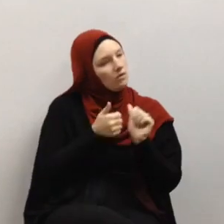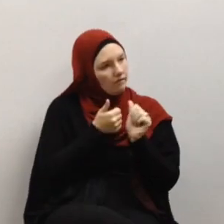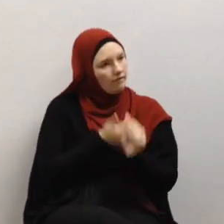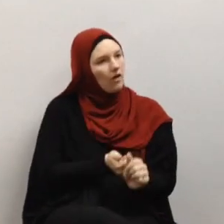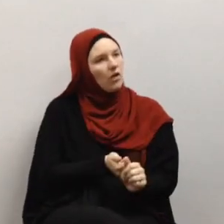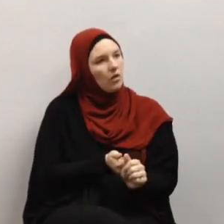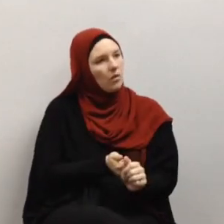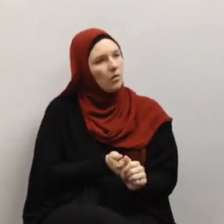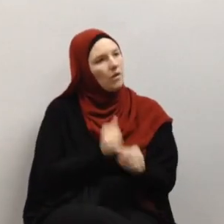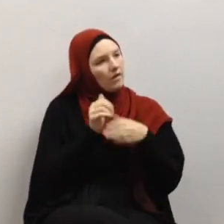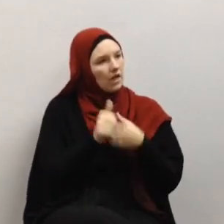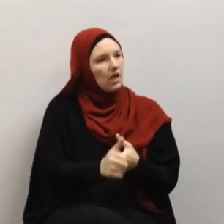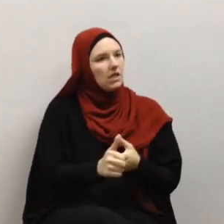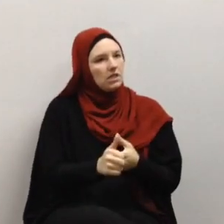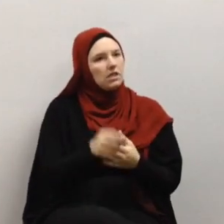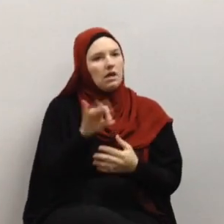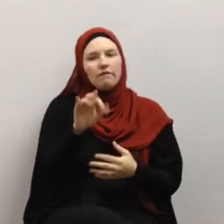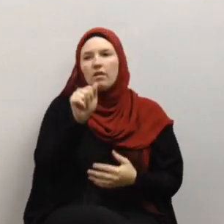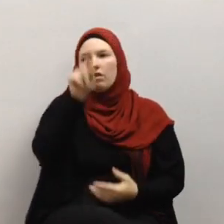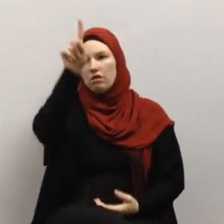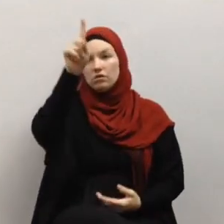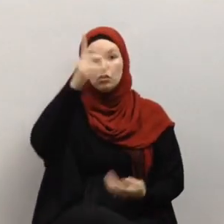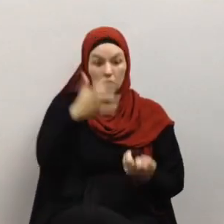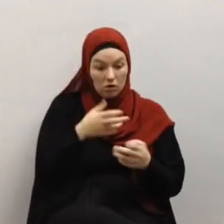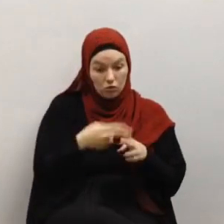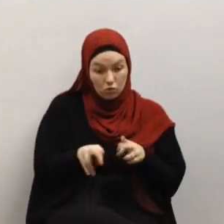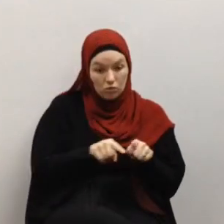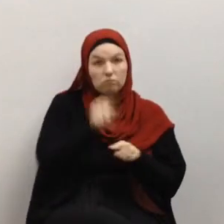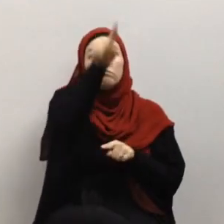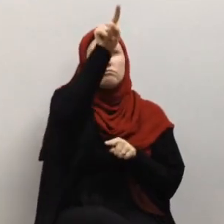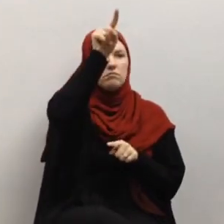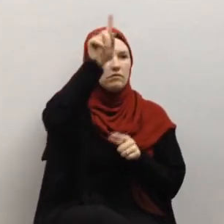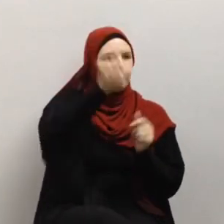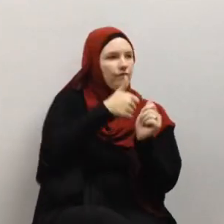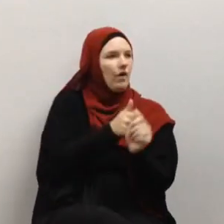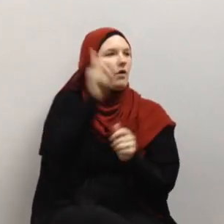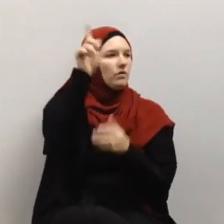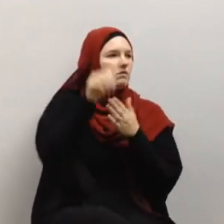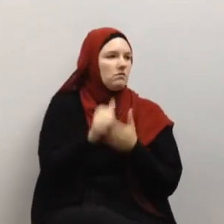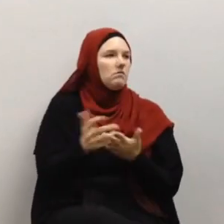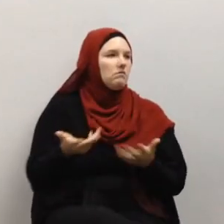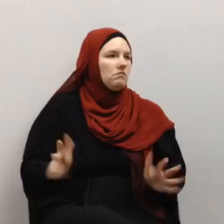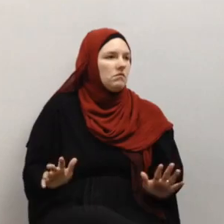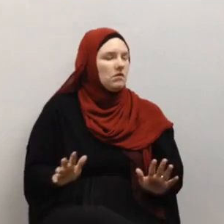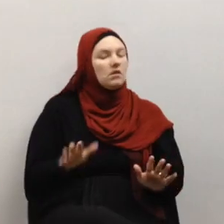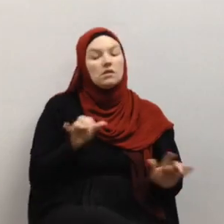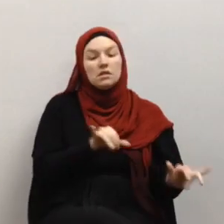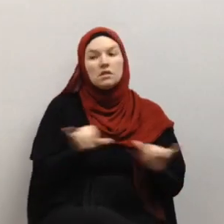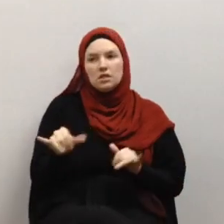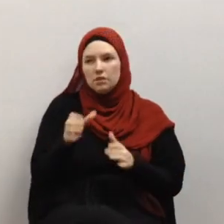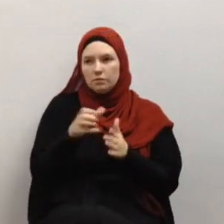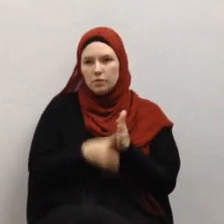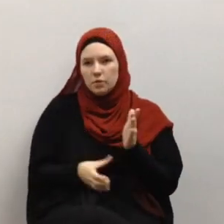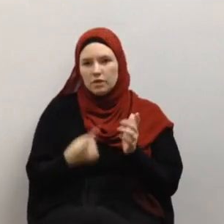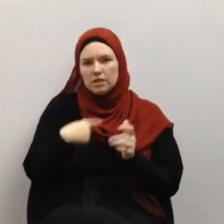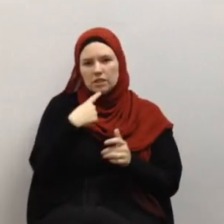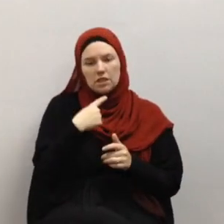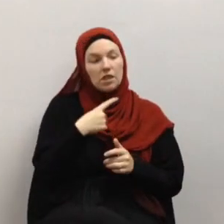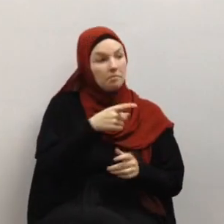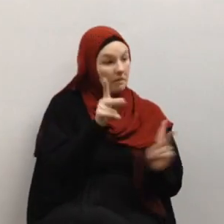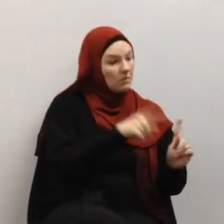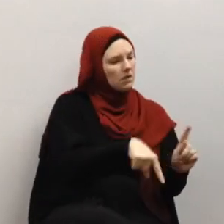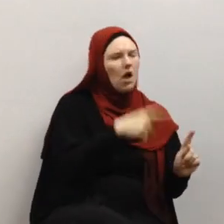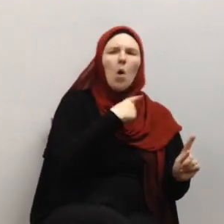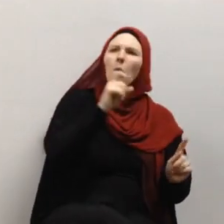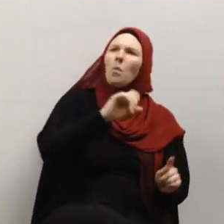subhanahu wa ta'ala. And then it follows the same surah. And they say, we believe in Allah and in the